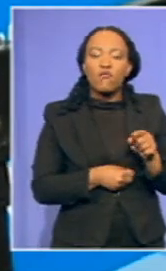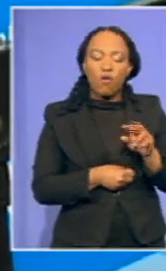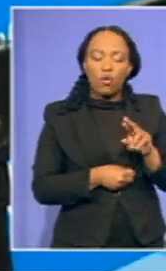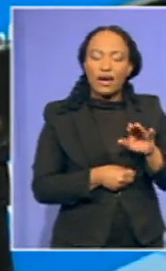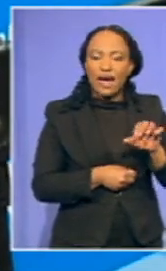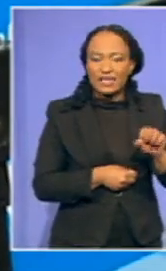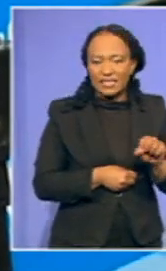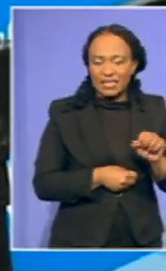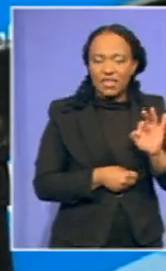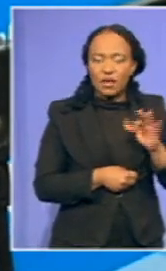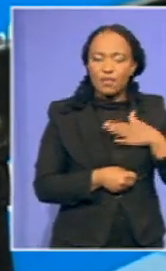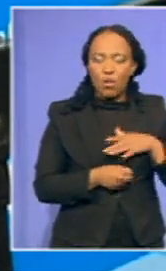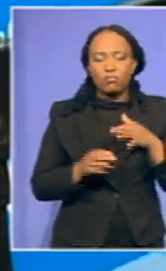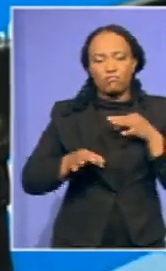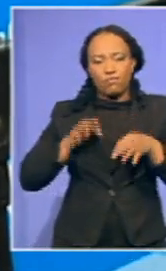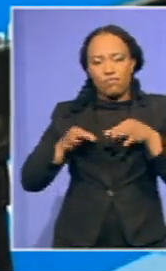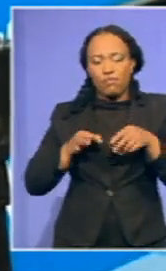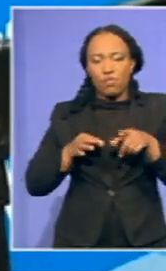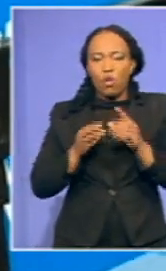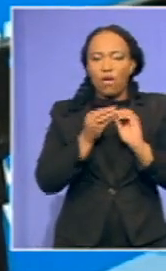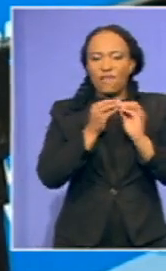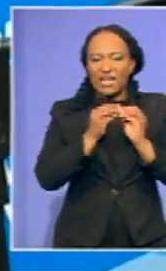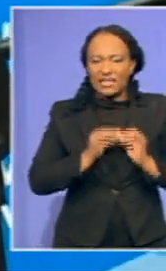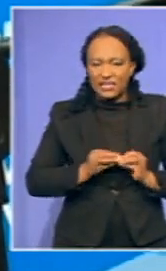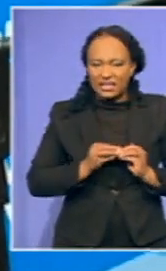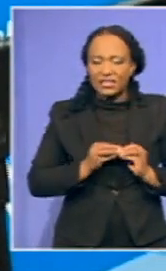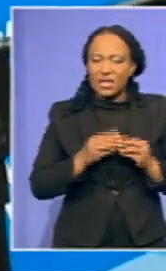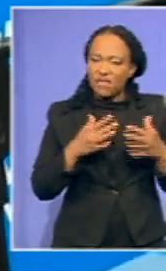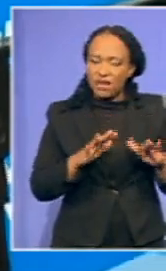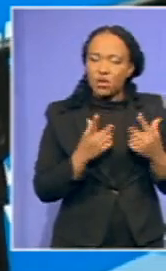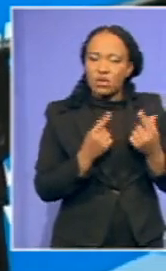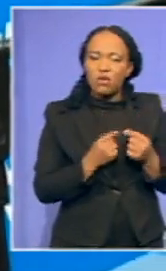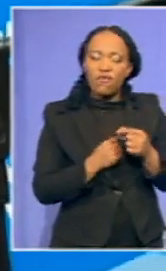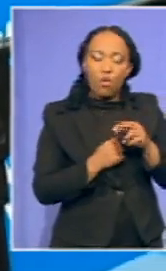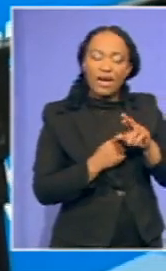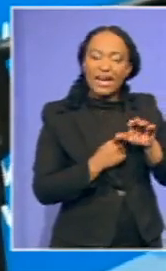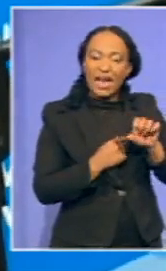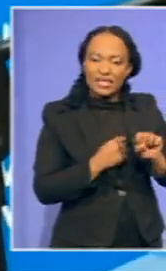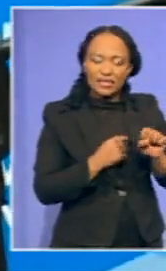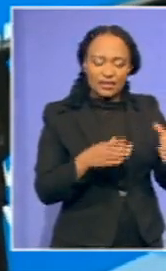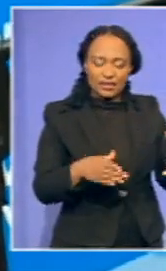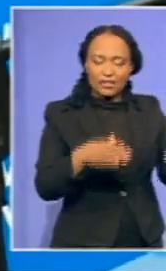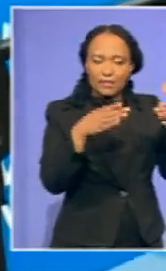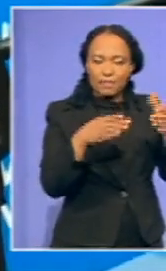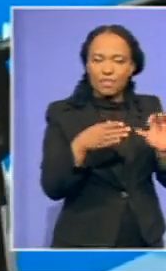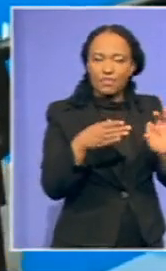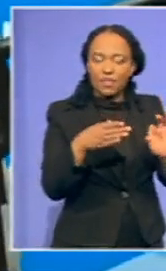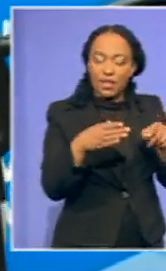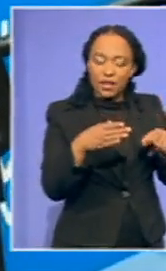take a minute explaining the repairs that have been done to Res 3. Res 3 is a